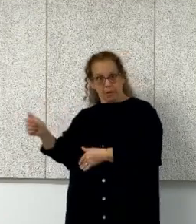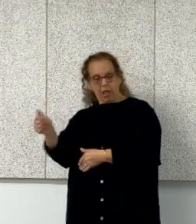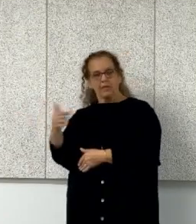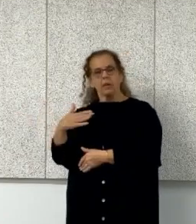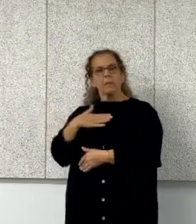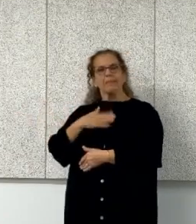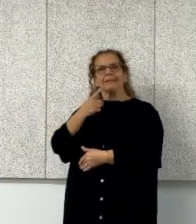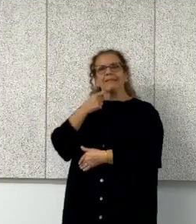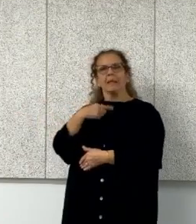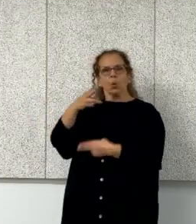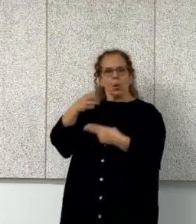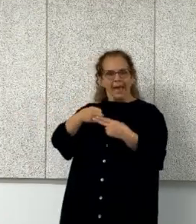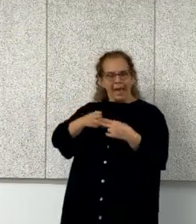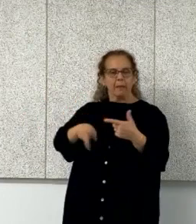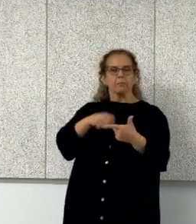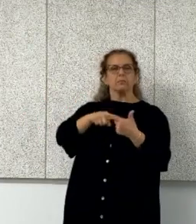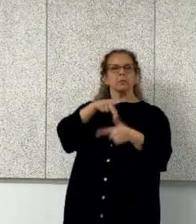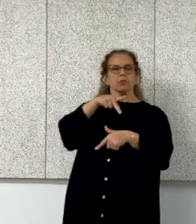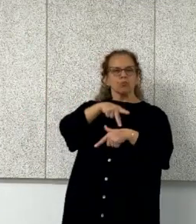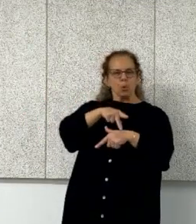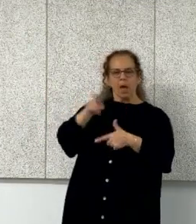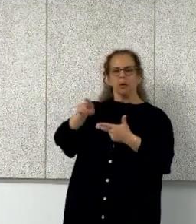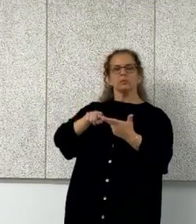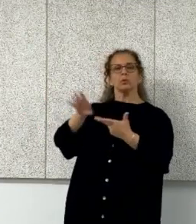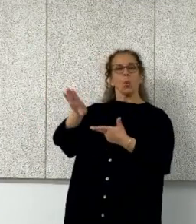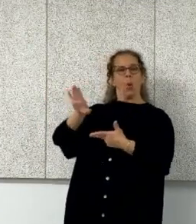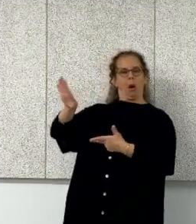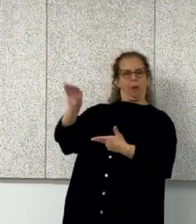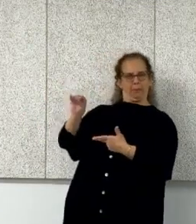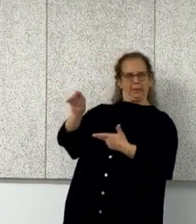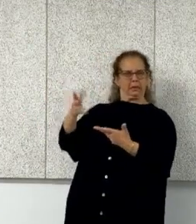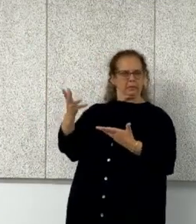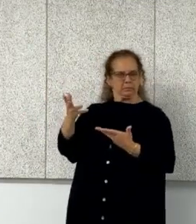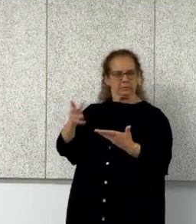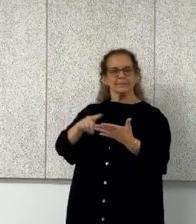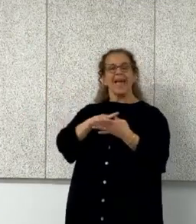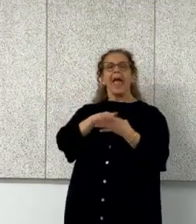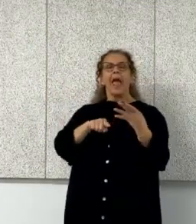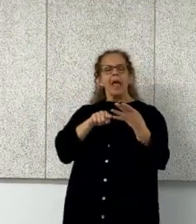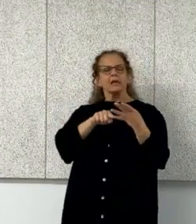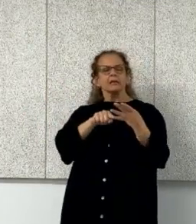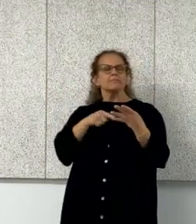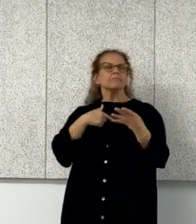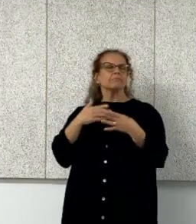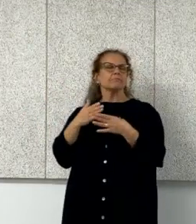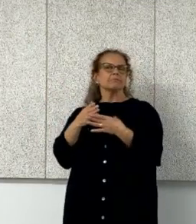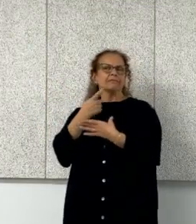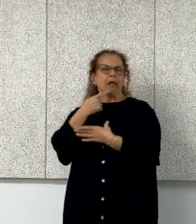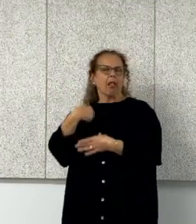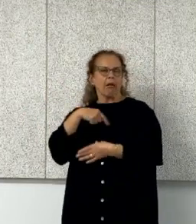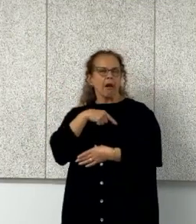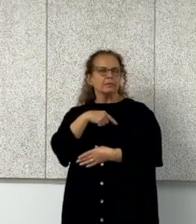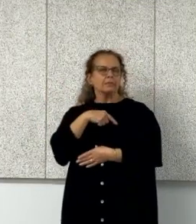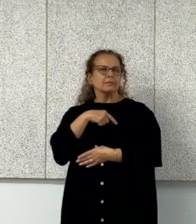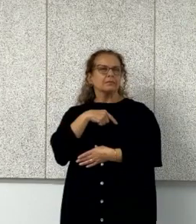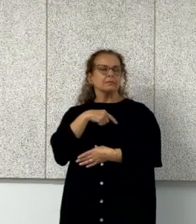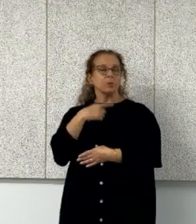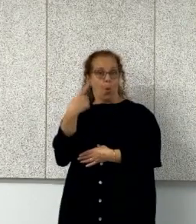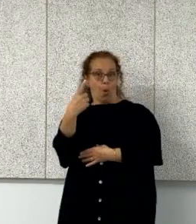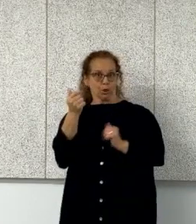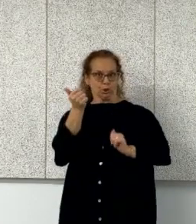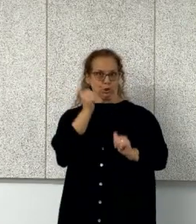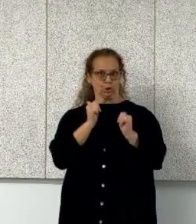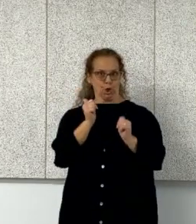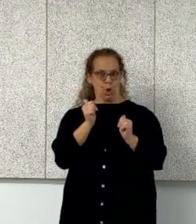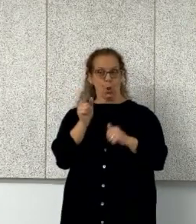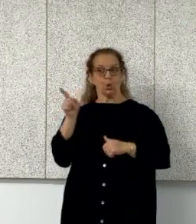name, your pronouns, an organization that you are representing here today. And then I'd also love it if you would share with us one show that